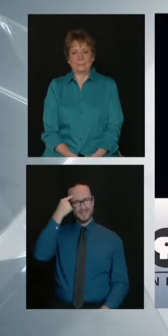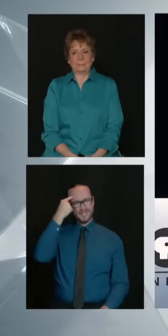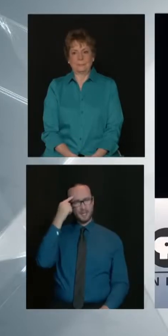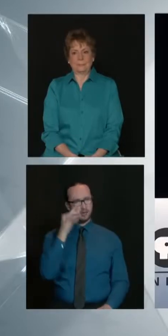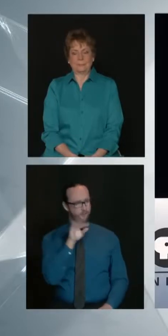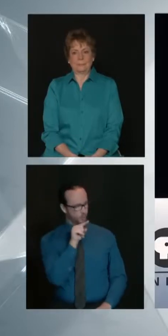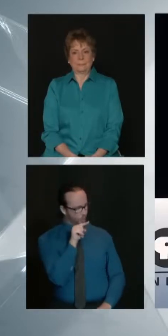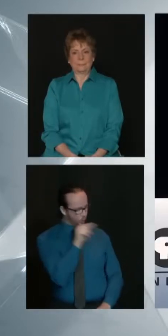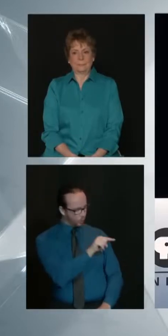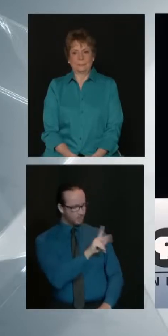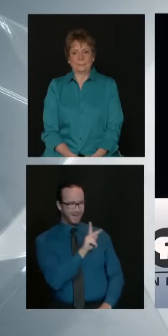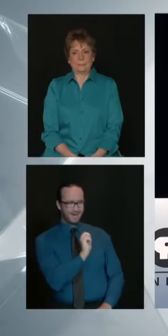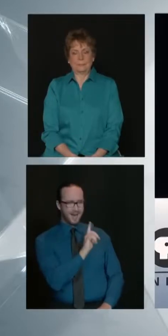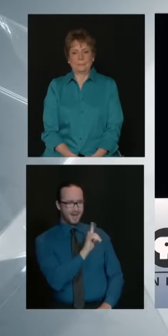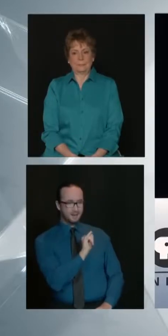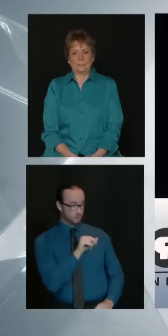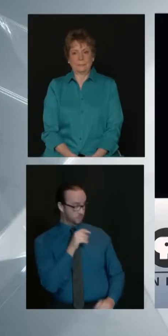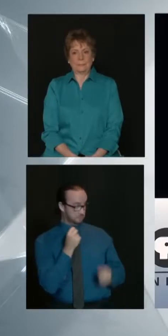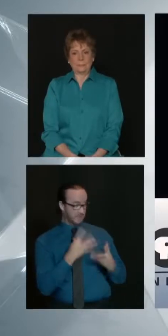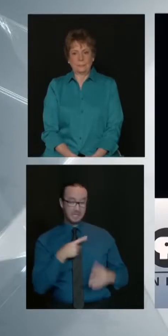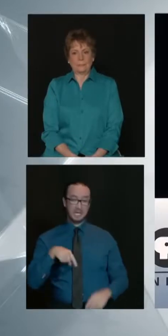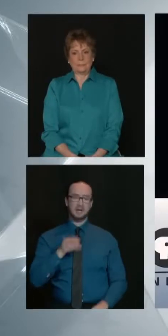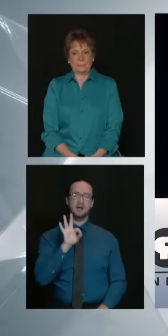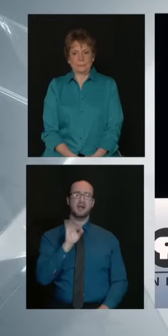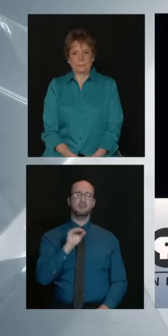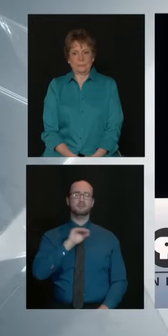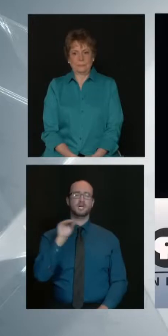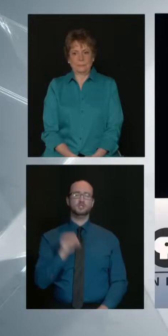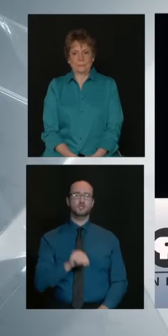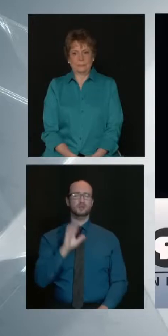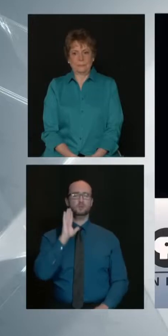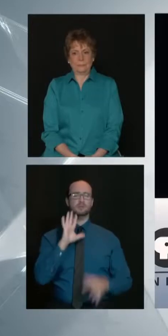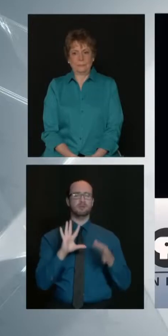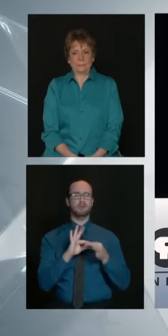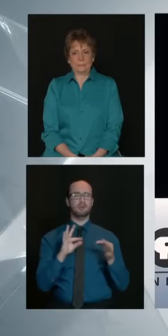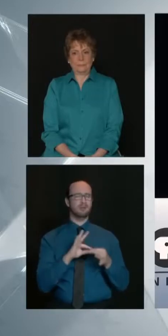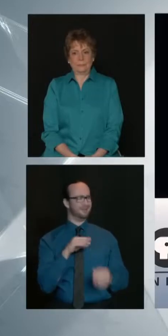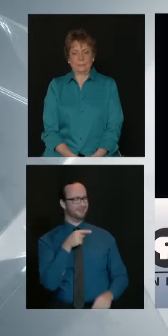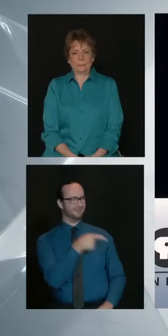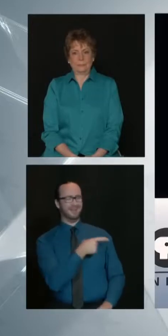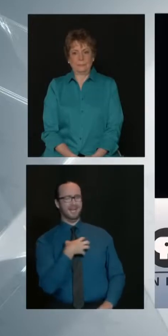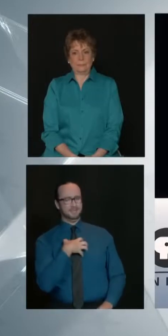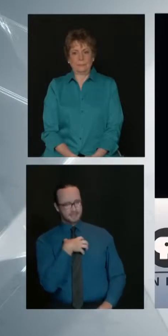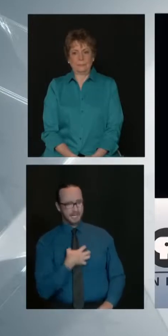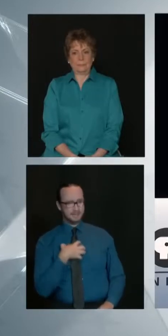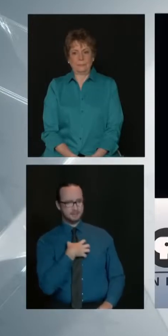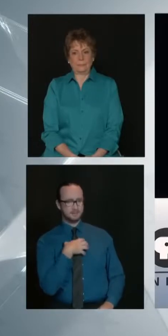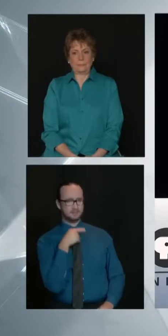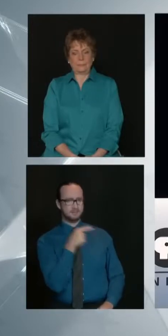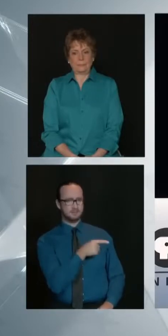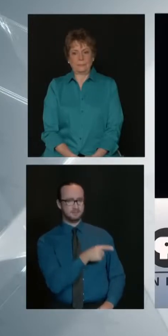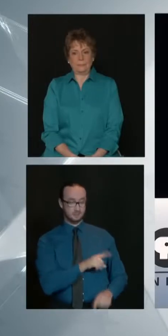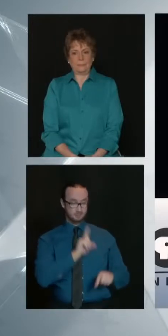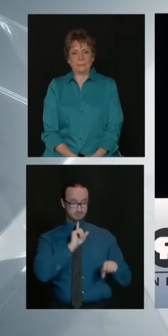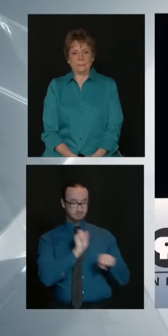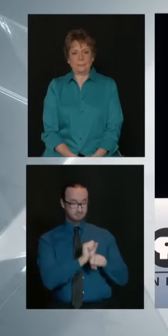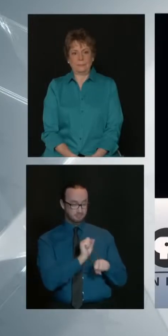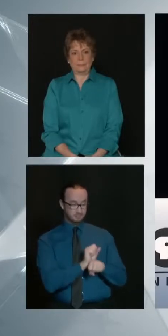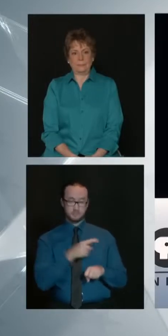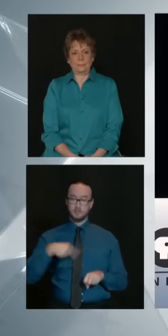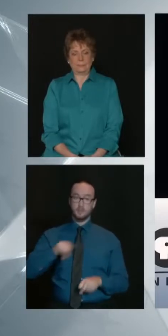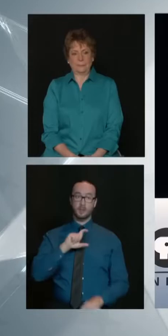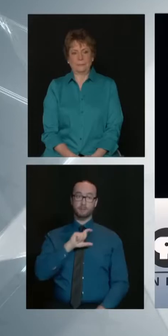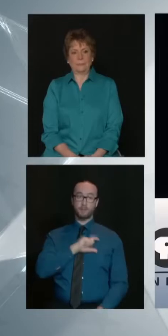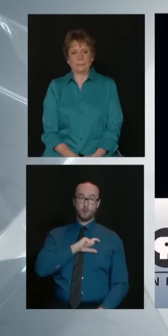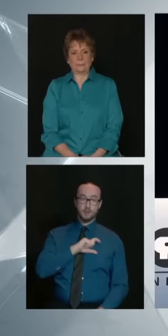why the National Border Patrol Council endorsed me. The Arizona Police Association endorsed me. It's time to get back to law and order. Let's just even try. It'd be